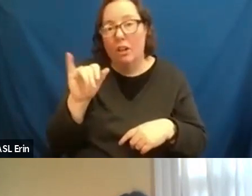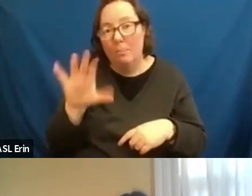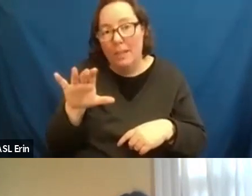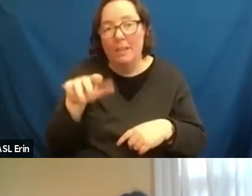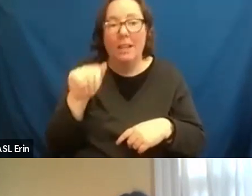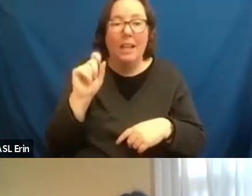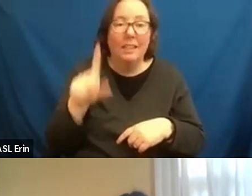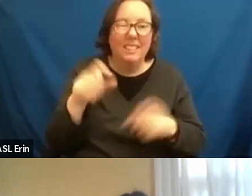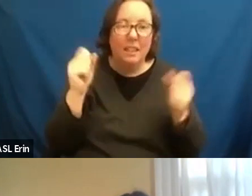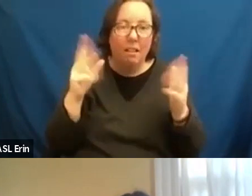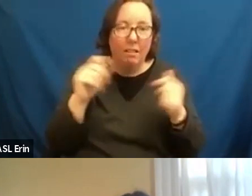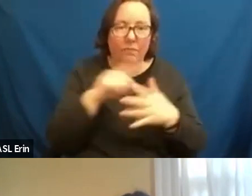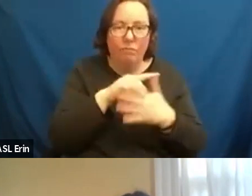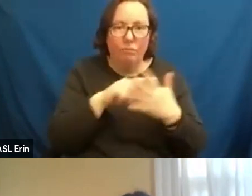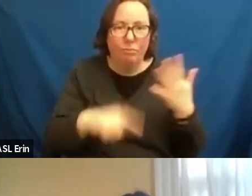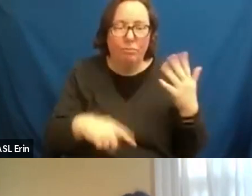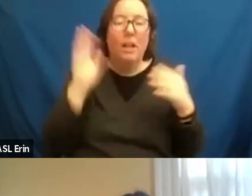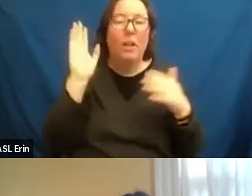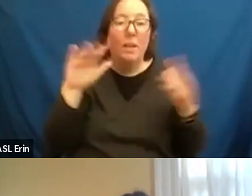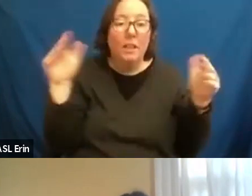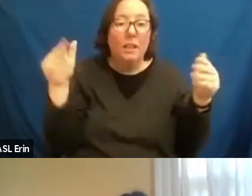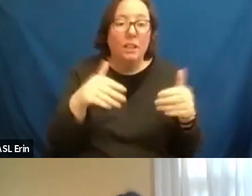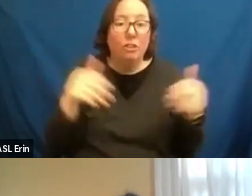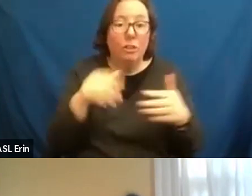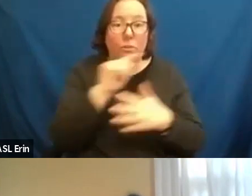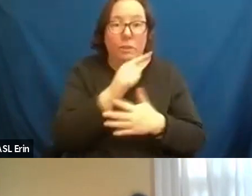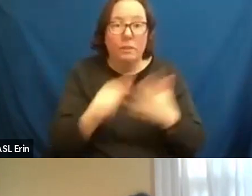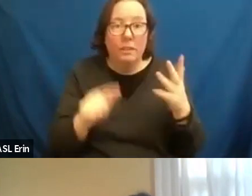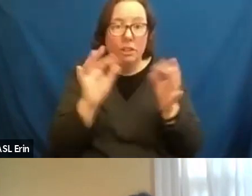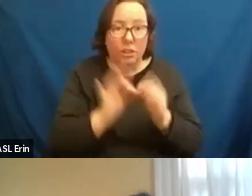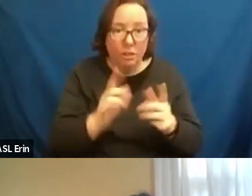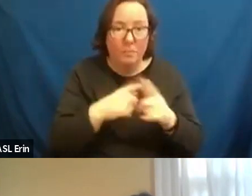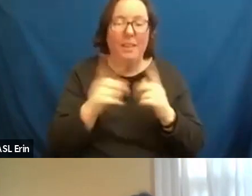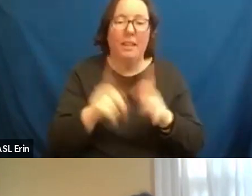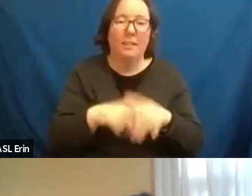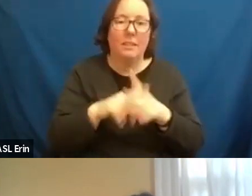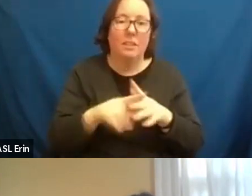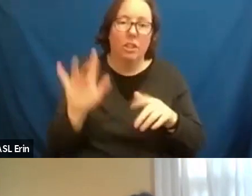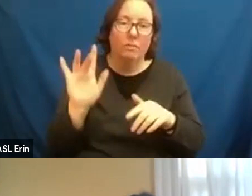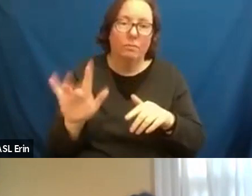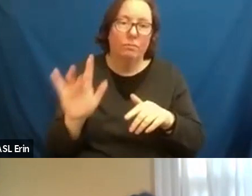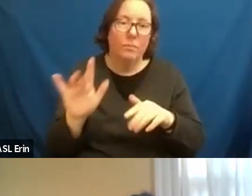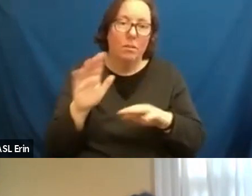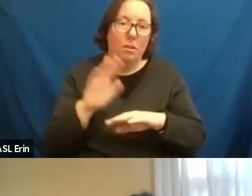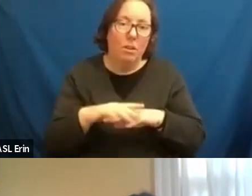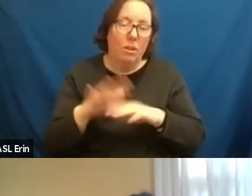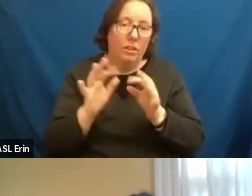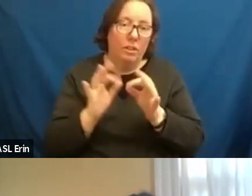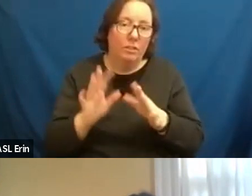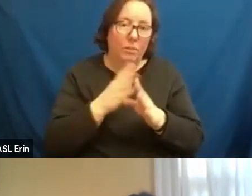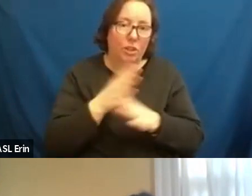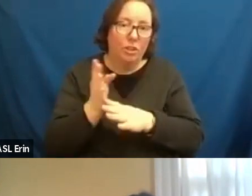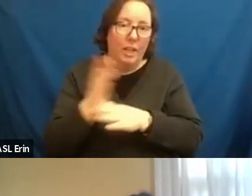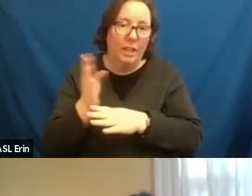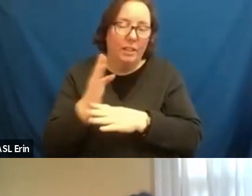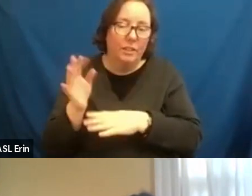the interpreters, we will activate the interpretation icon, the globe, at the bottom of your screen. Click